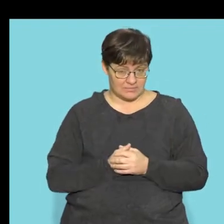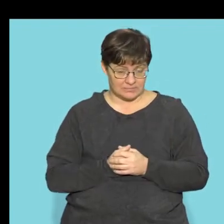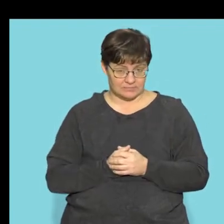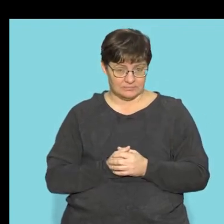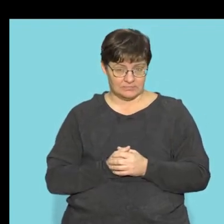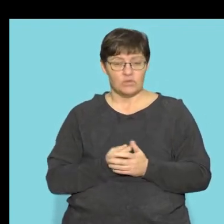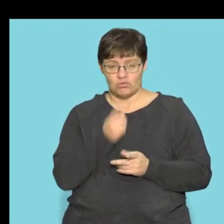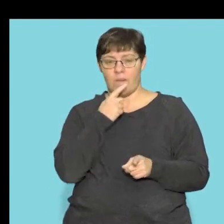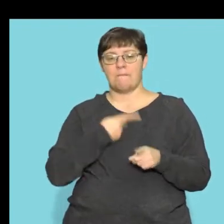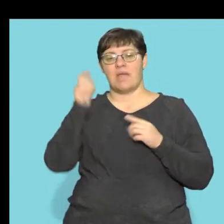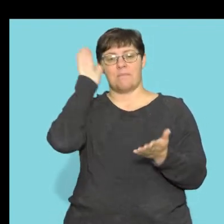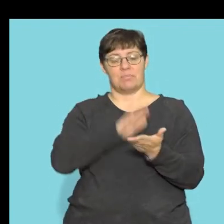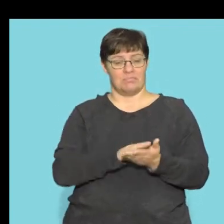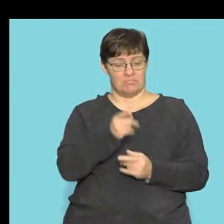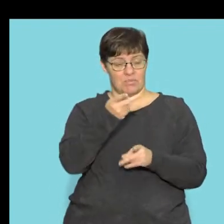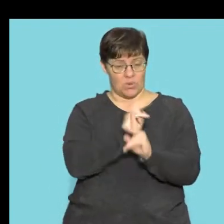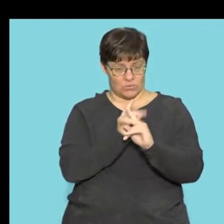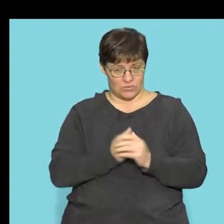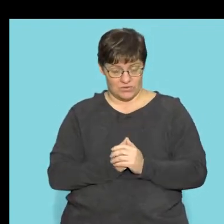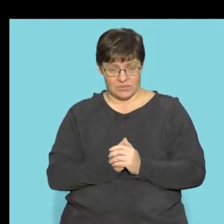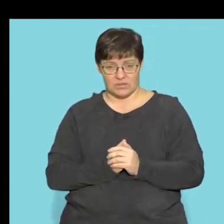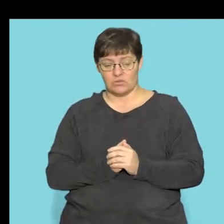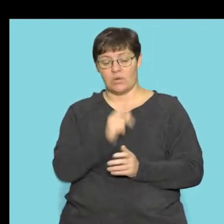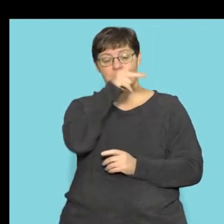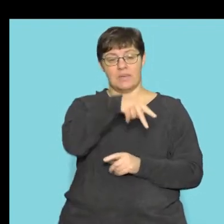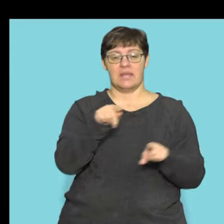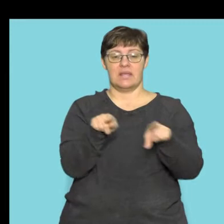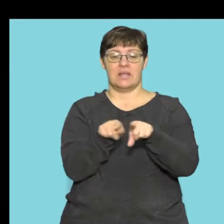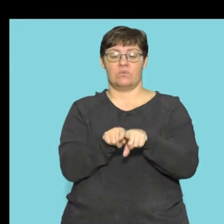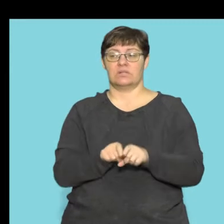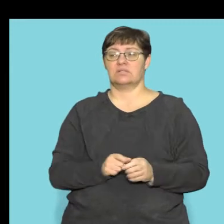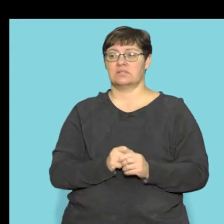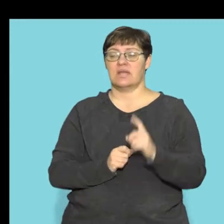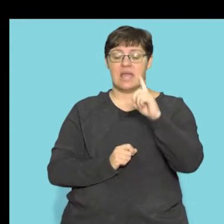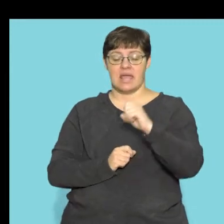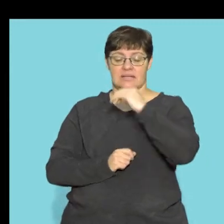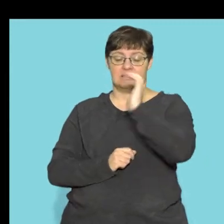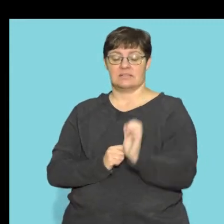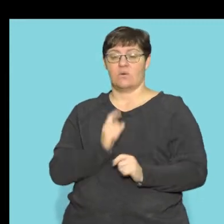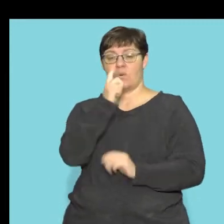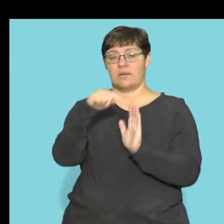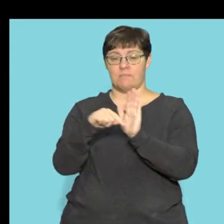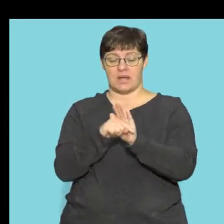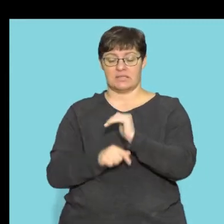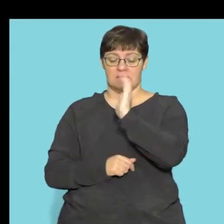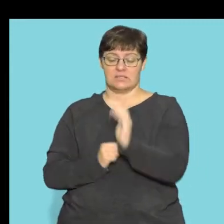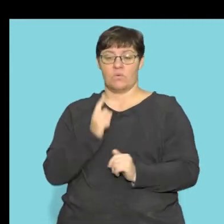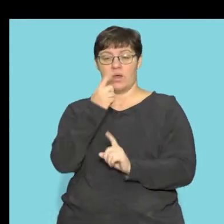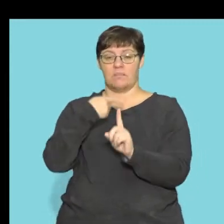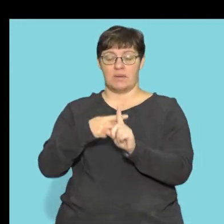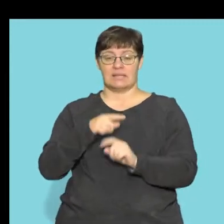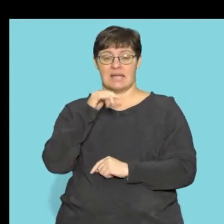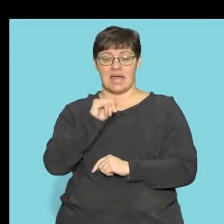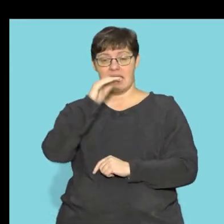order to amortize this loan of mine. So I will say P is equals to X into 1 minus